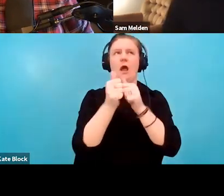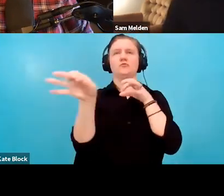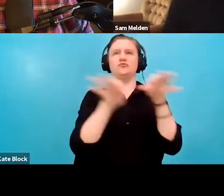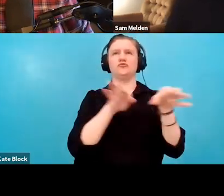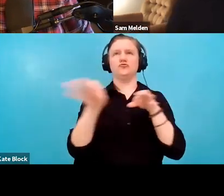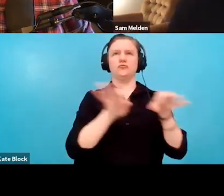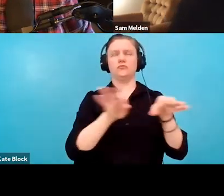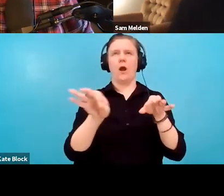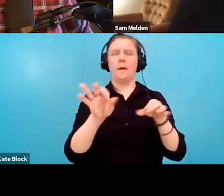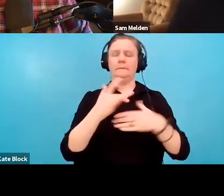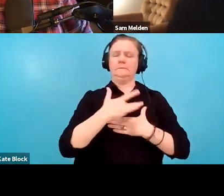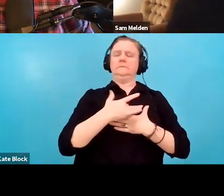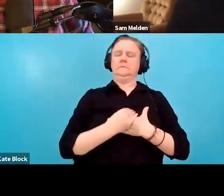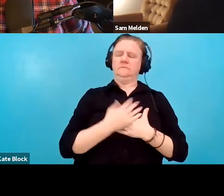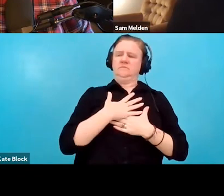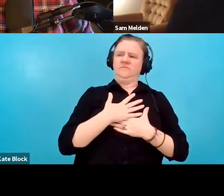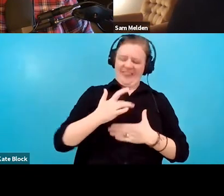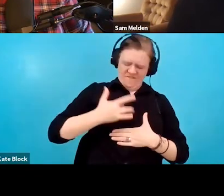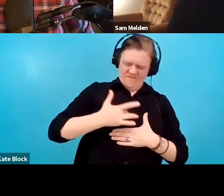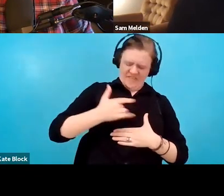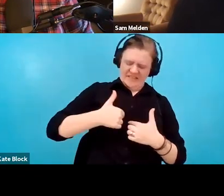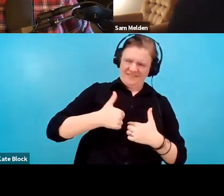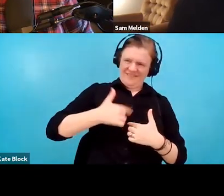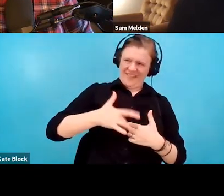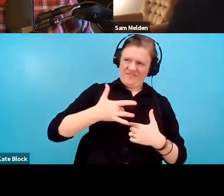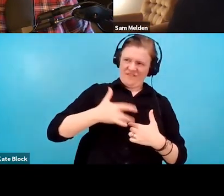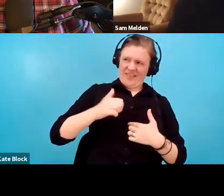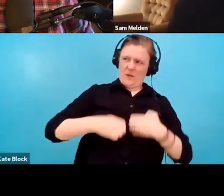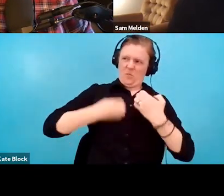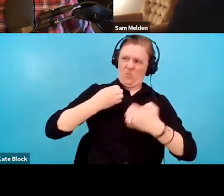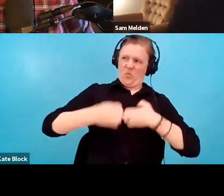the image. Like, and describing the effect of what light is